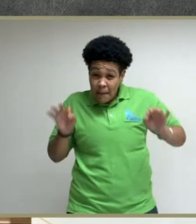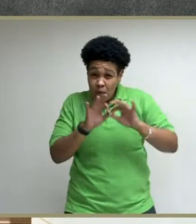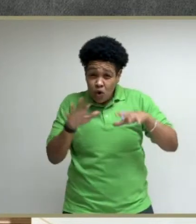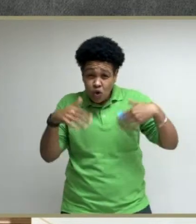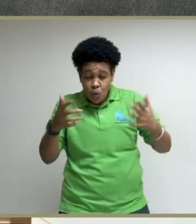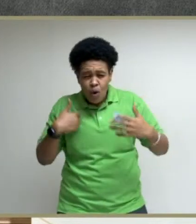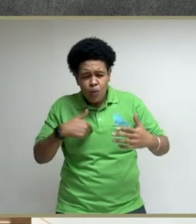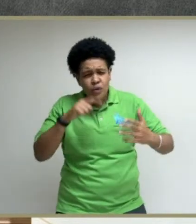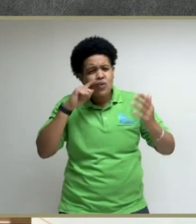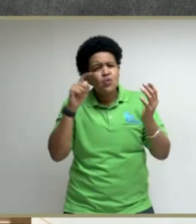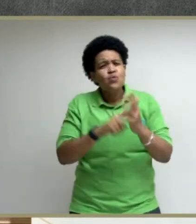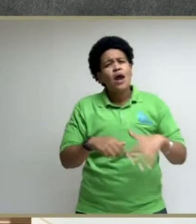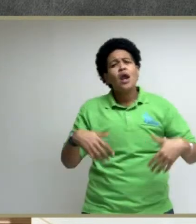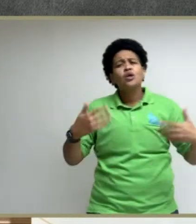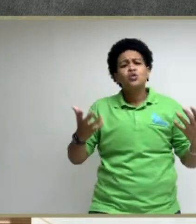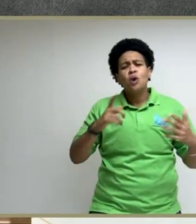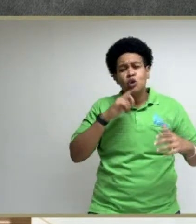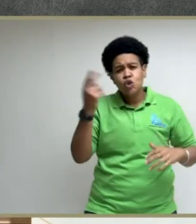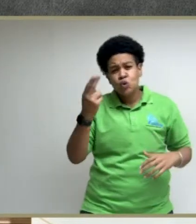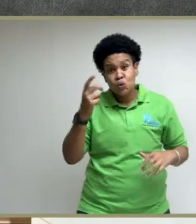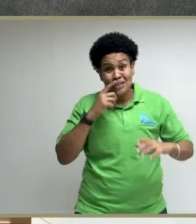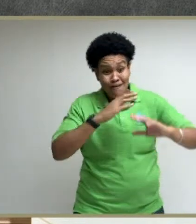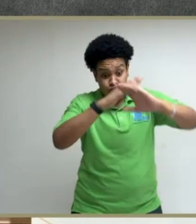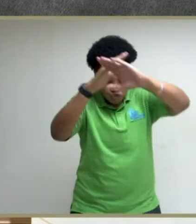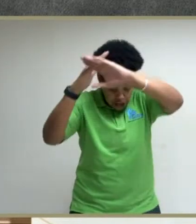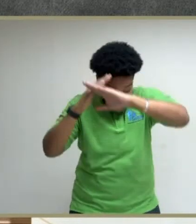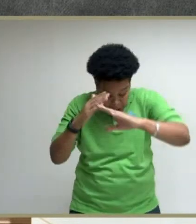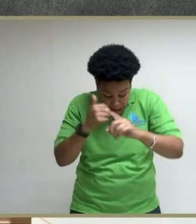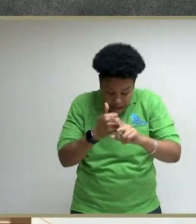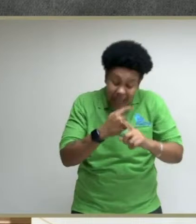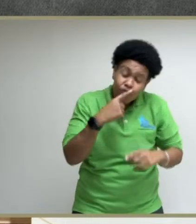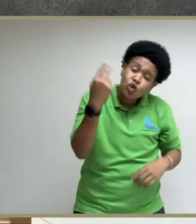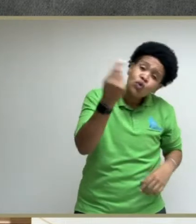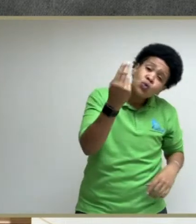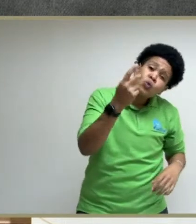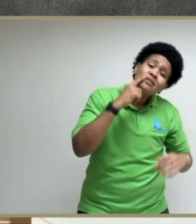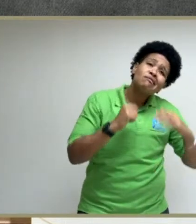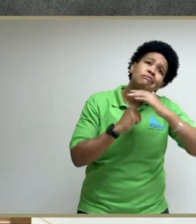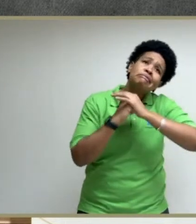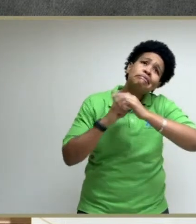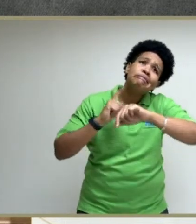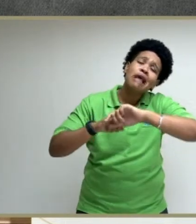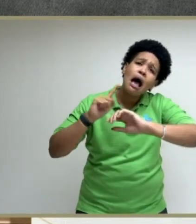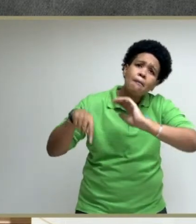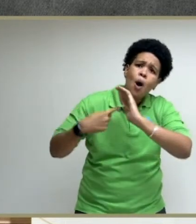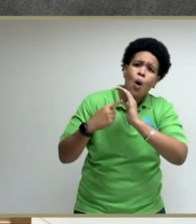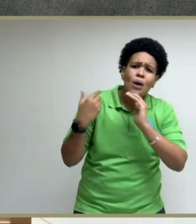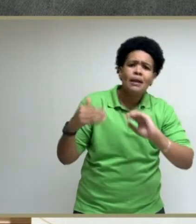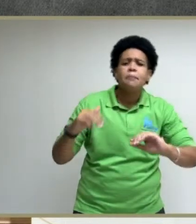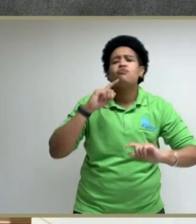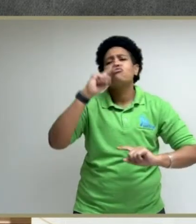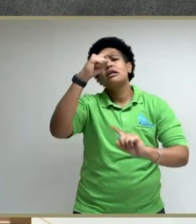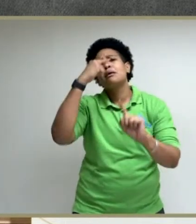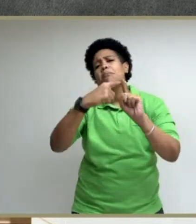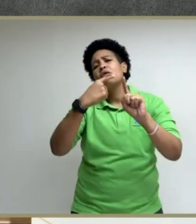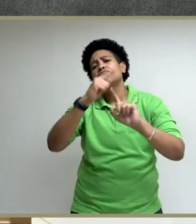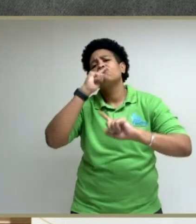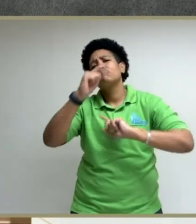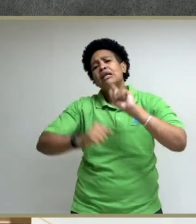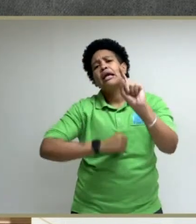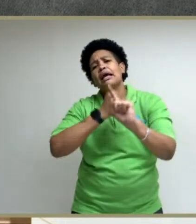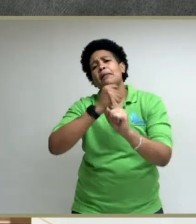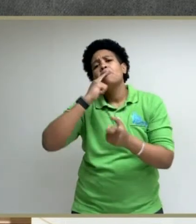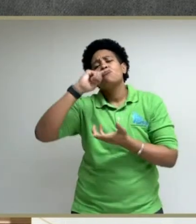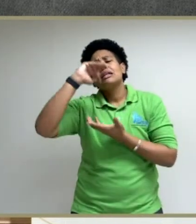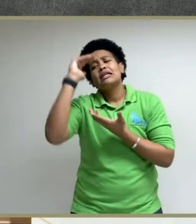that we recognize that the use of restrictions, the use of curfew, has positively impacted the